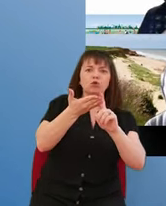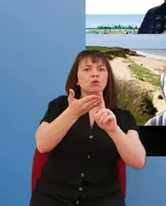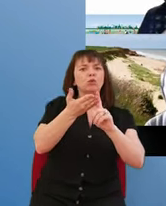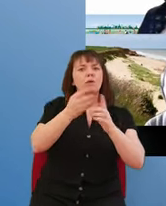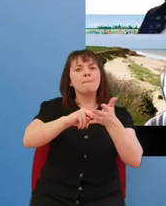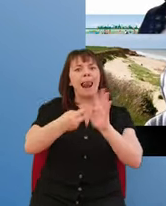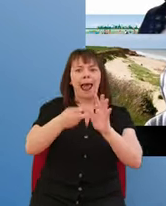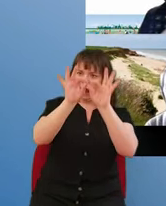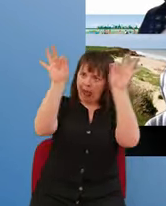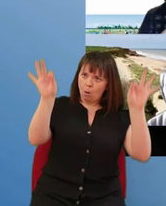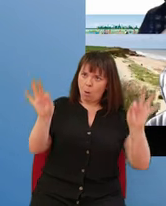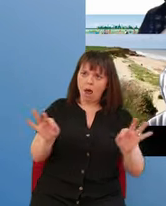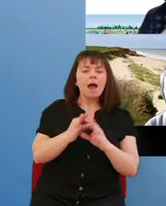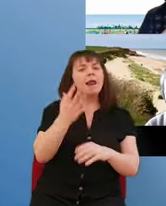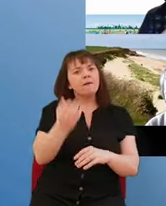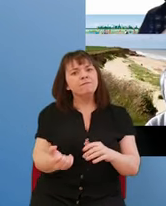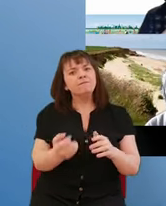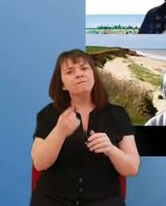forward.